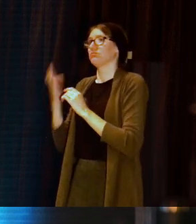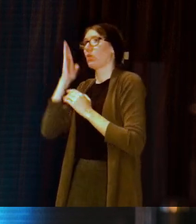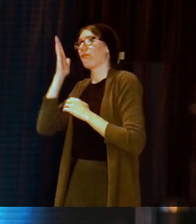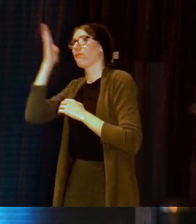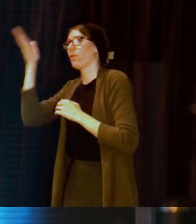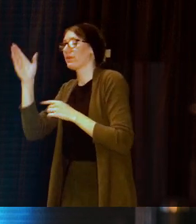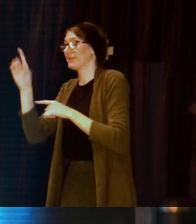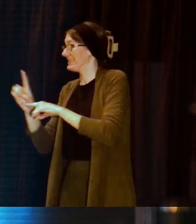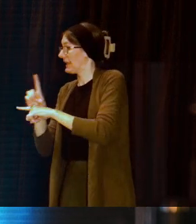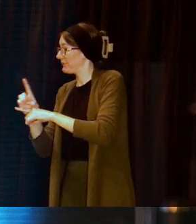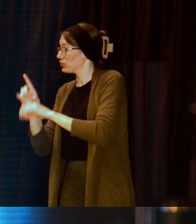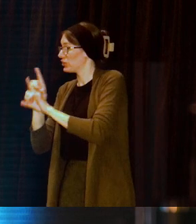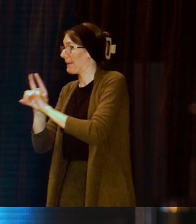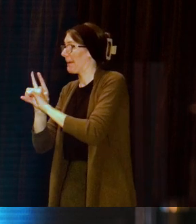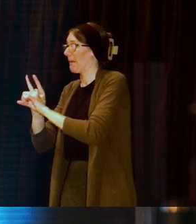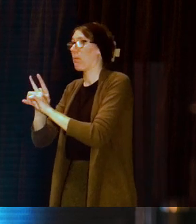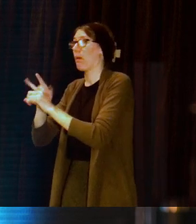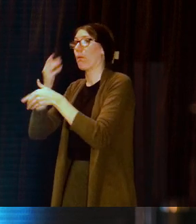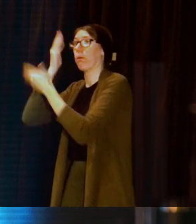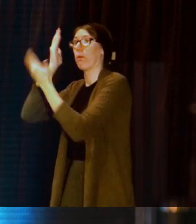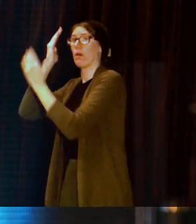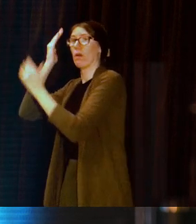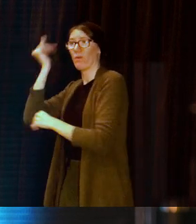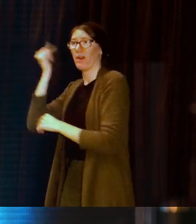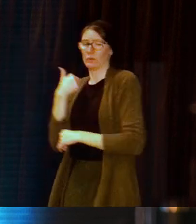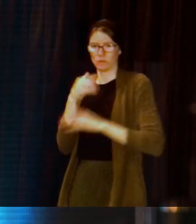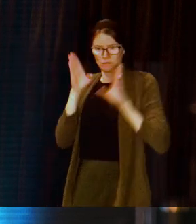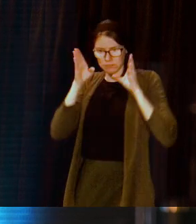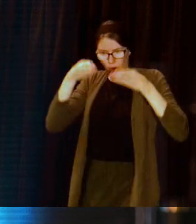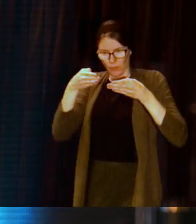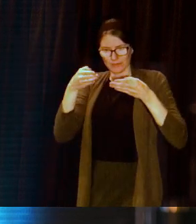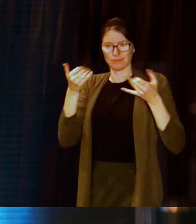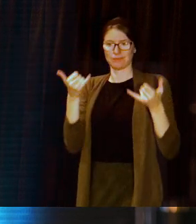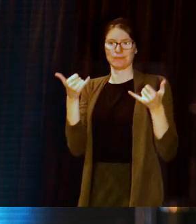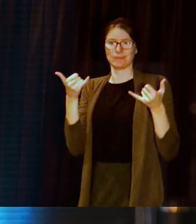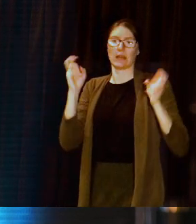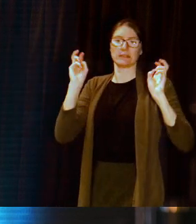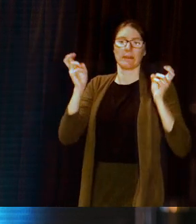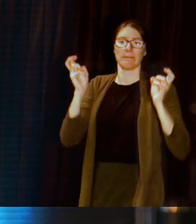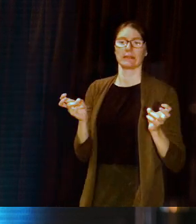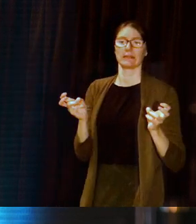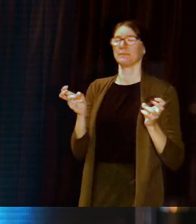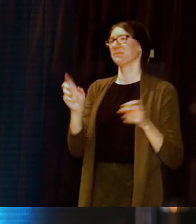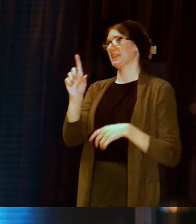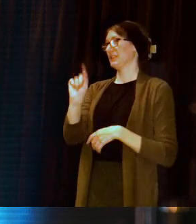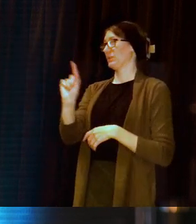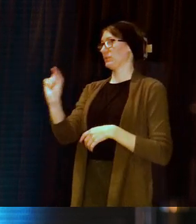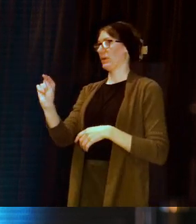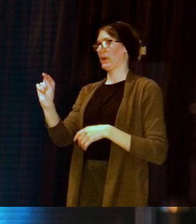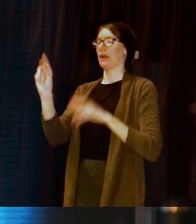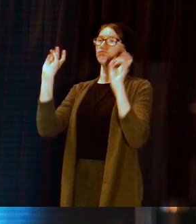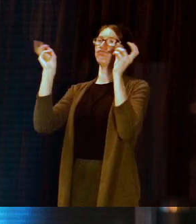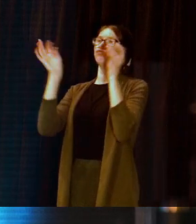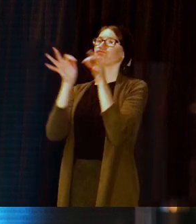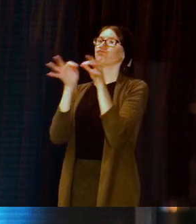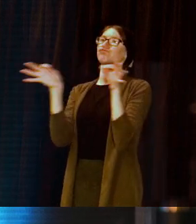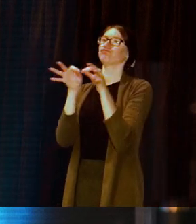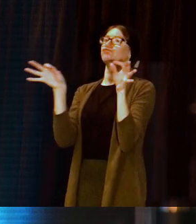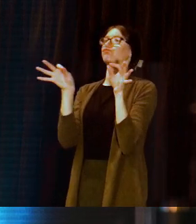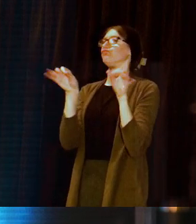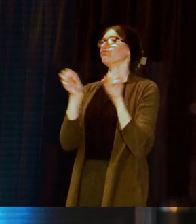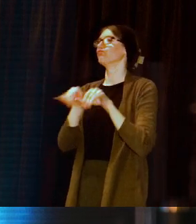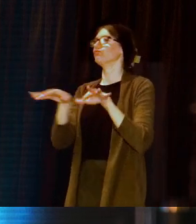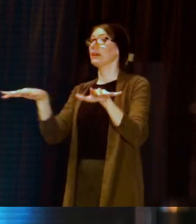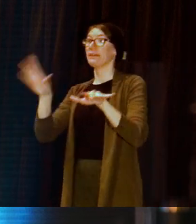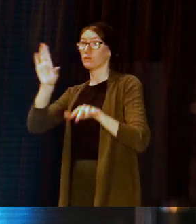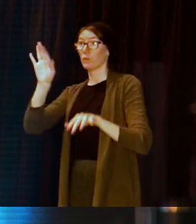latest hot topic. And it's a struggle. I remember in 2020 in particular, there was this big tagline going around on social media. It's like, if